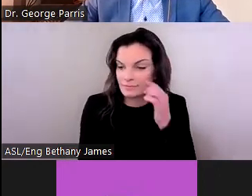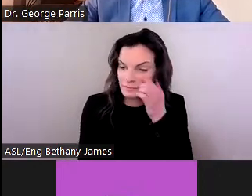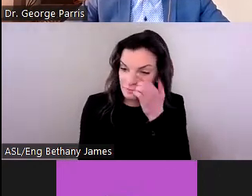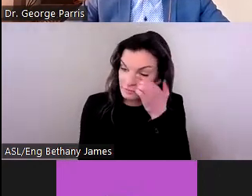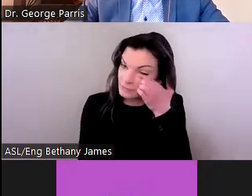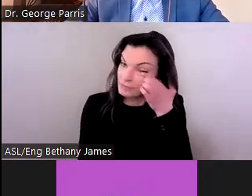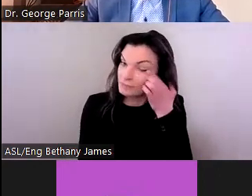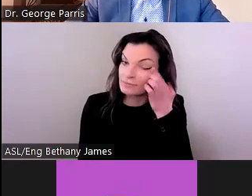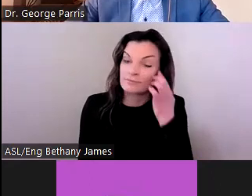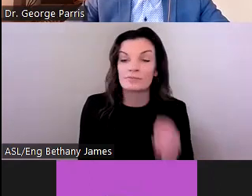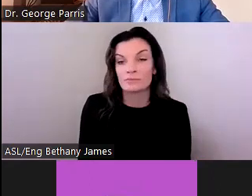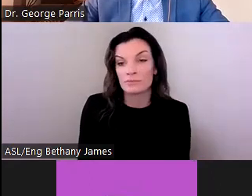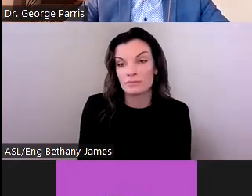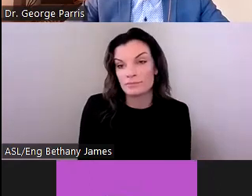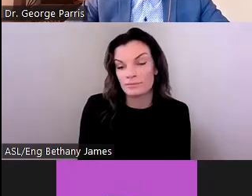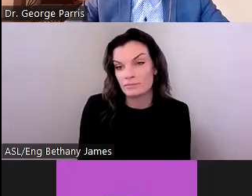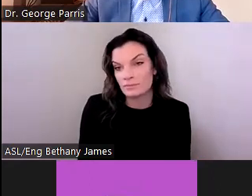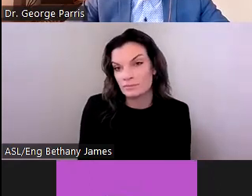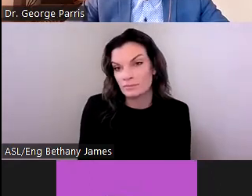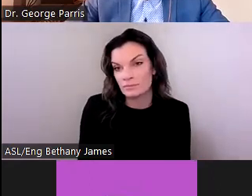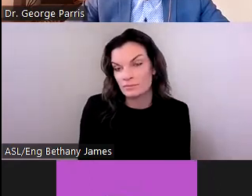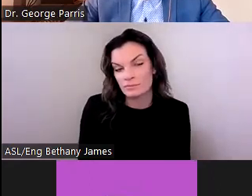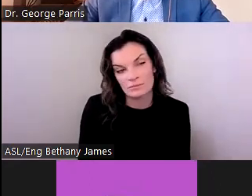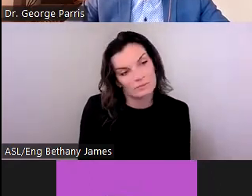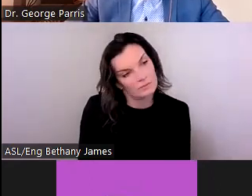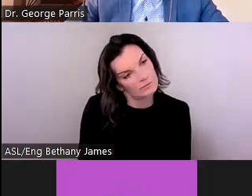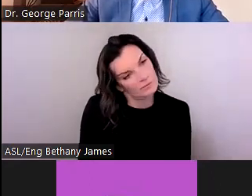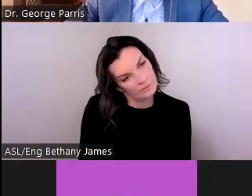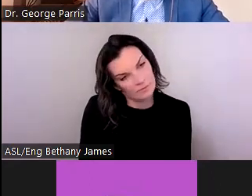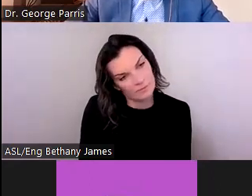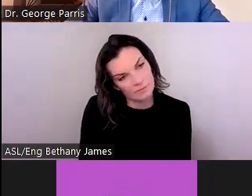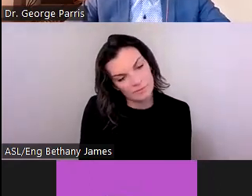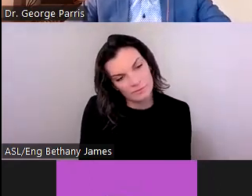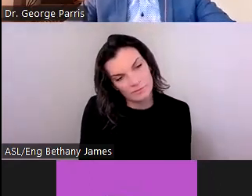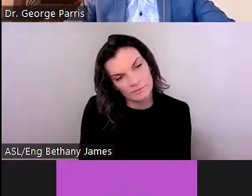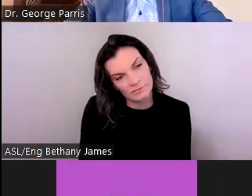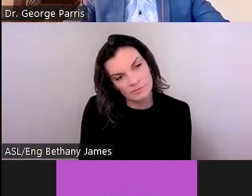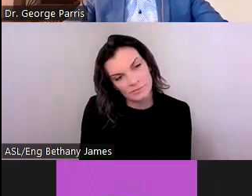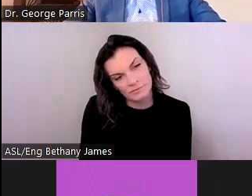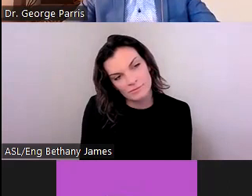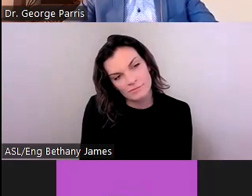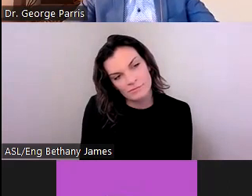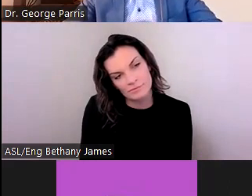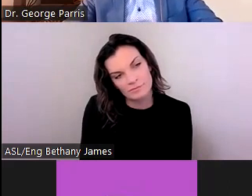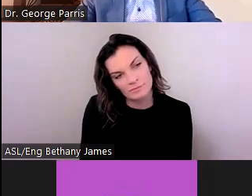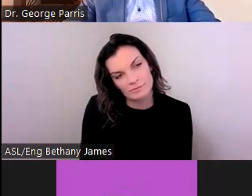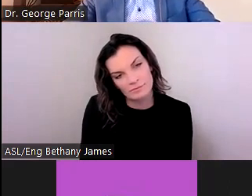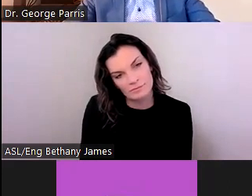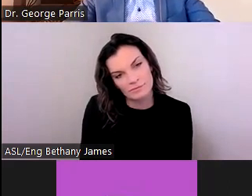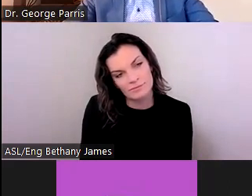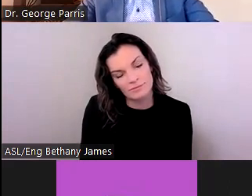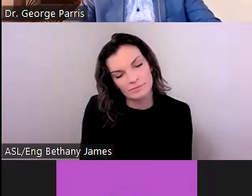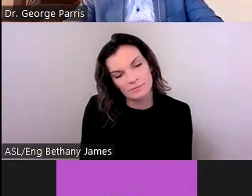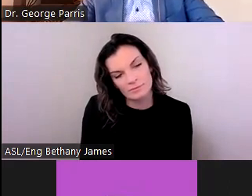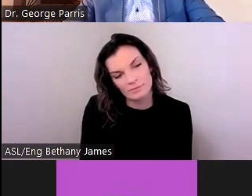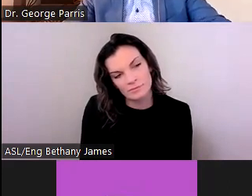The 2023 Work in America survey, again, I'm trying to just give people an impact so